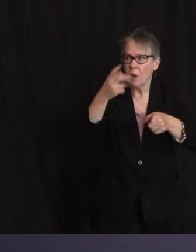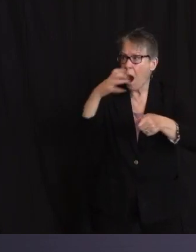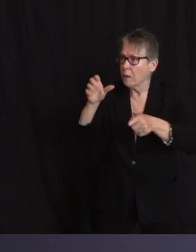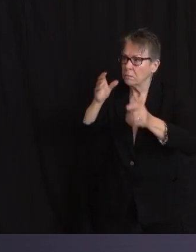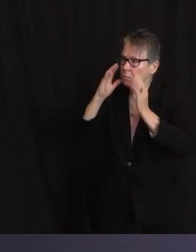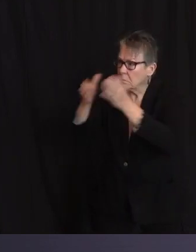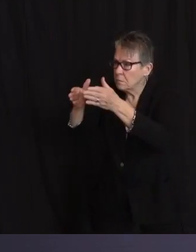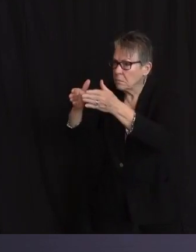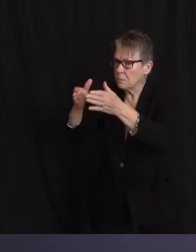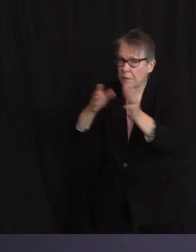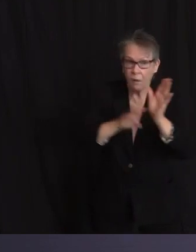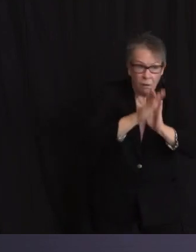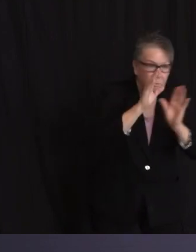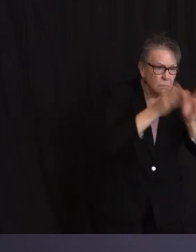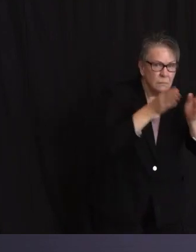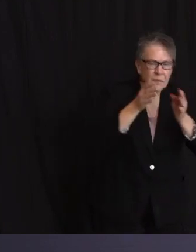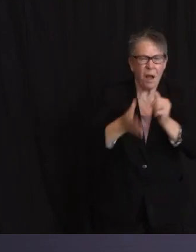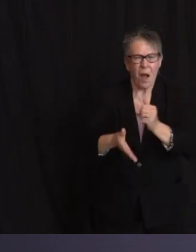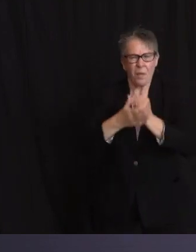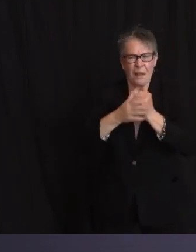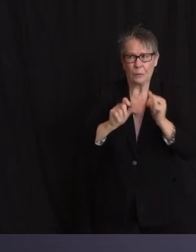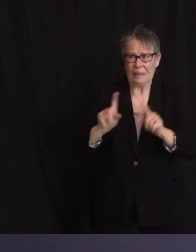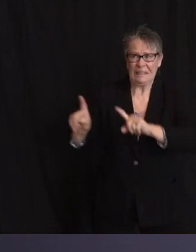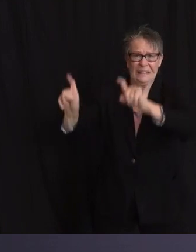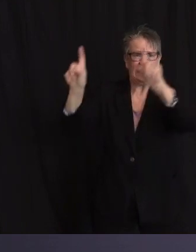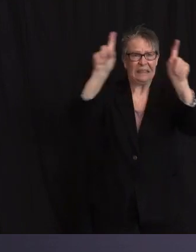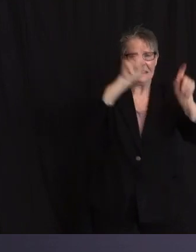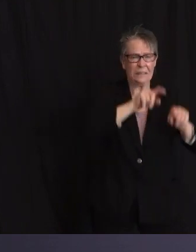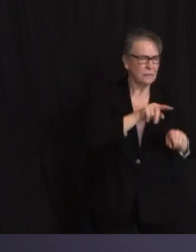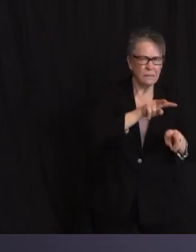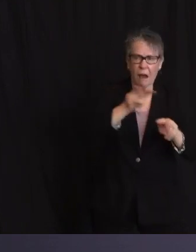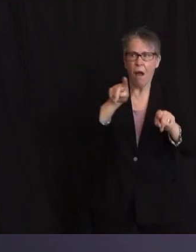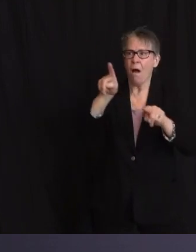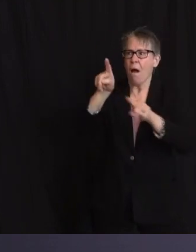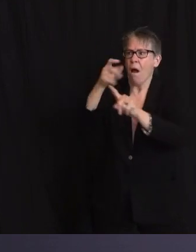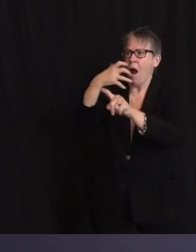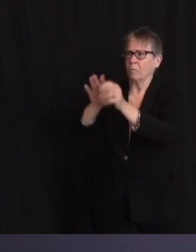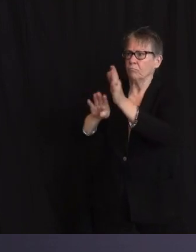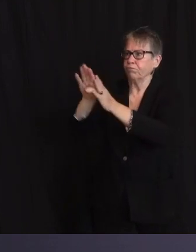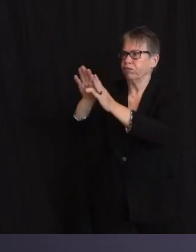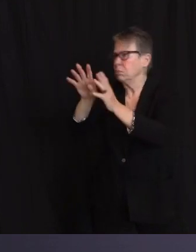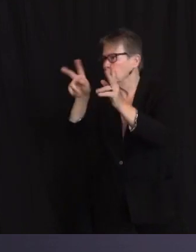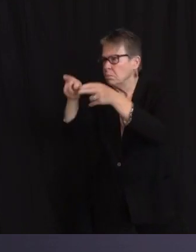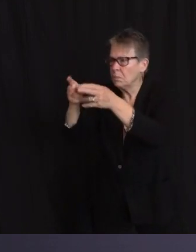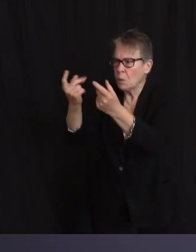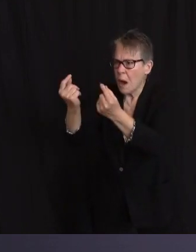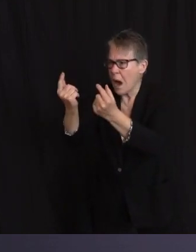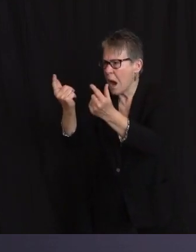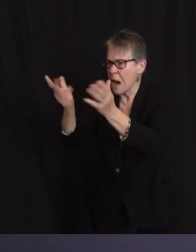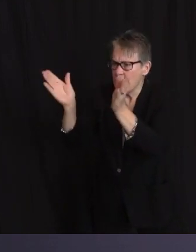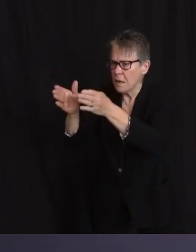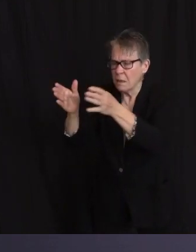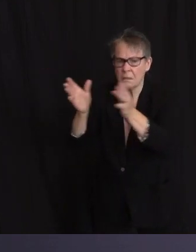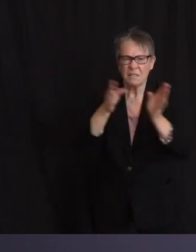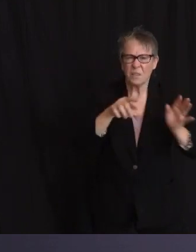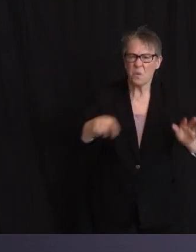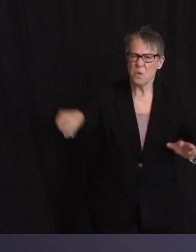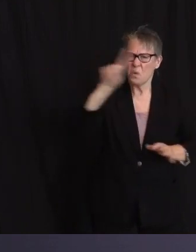to be very small right now. But as we increase the capability for us to begin to